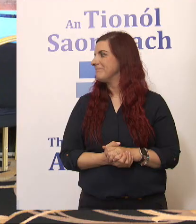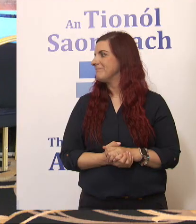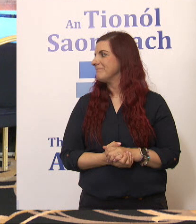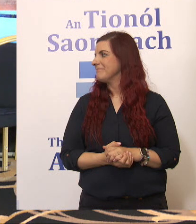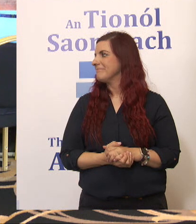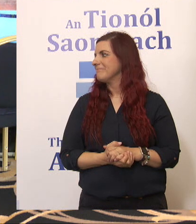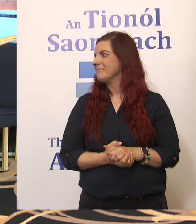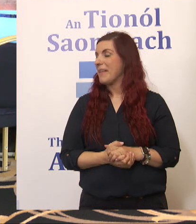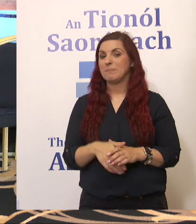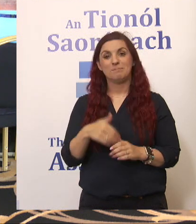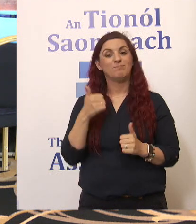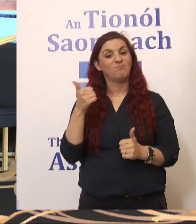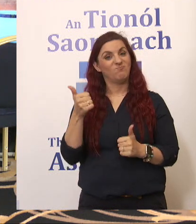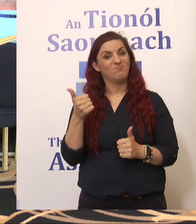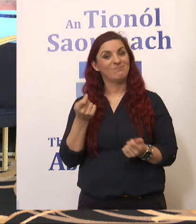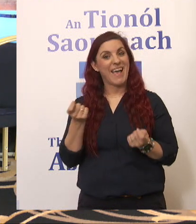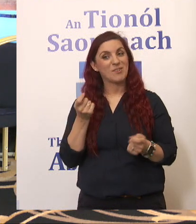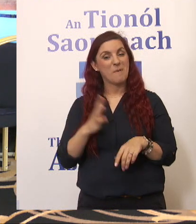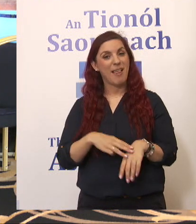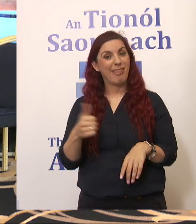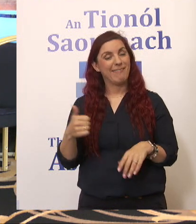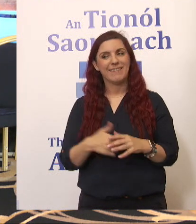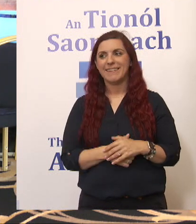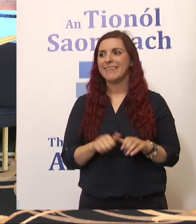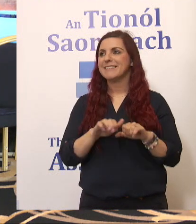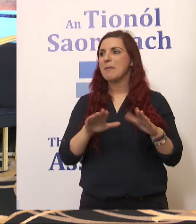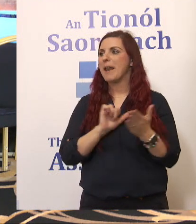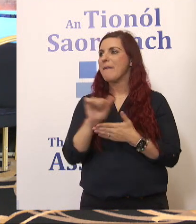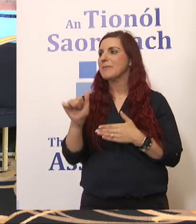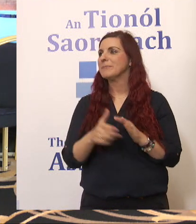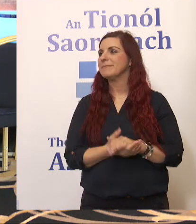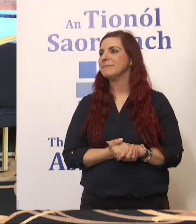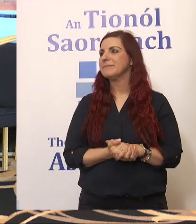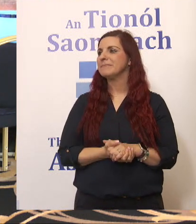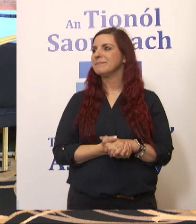Well handled, Mark. Now, table 11, Kriya.